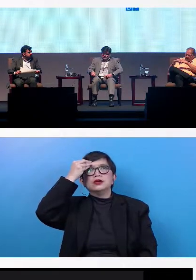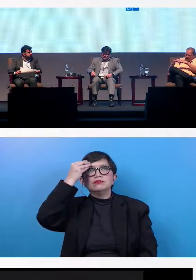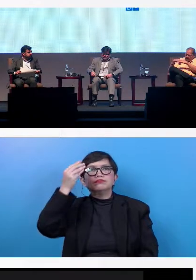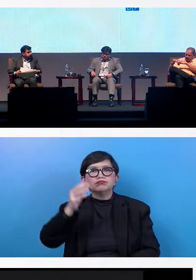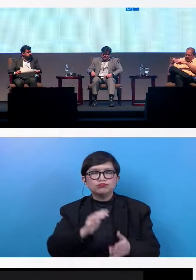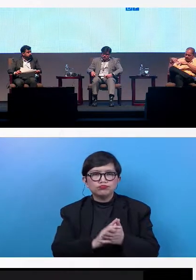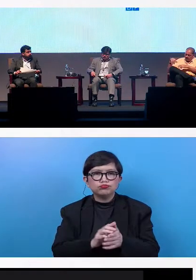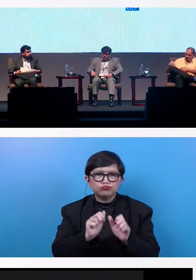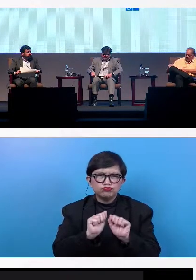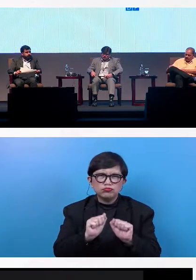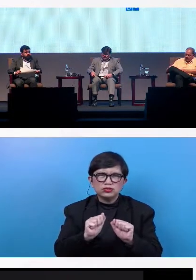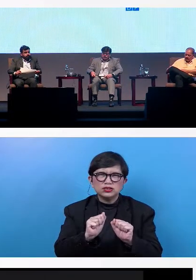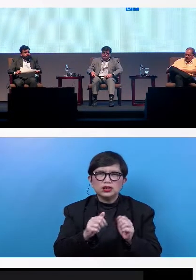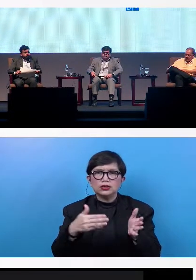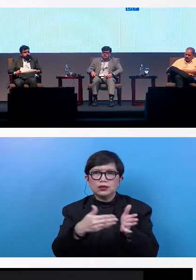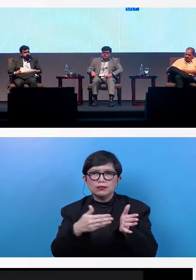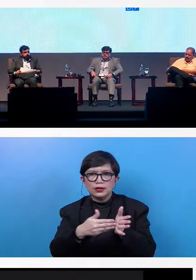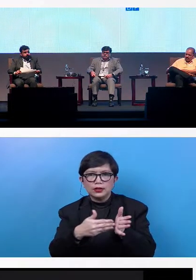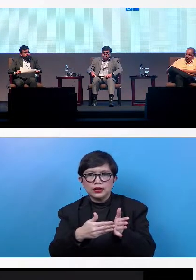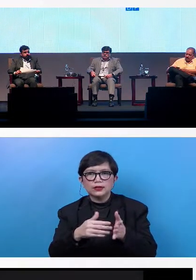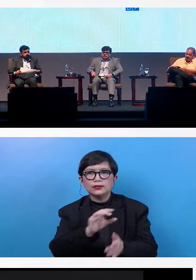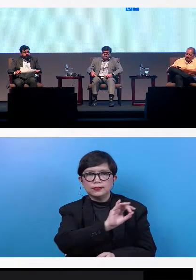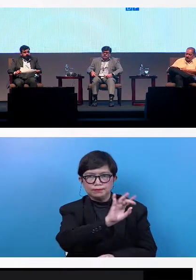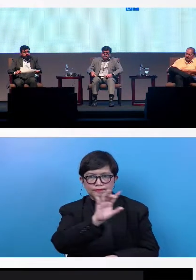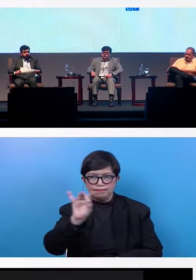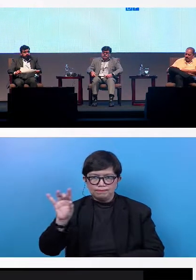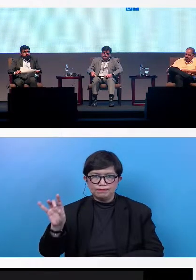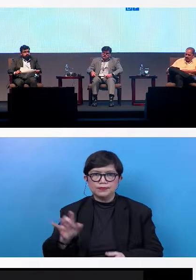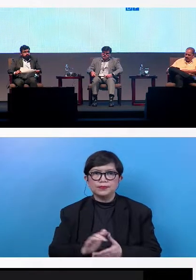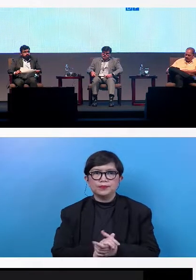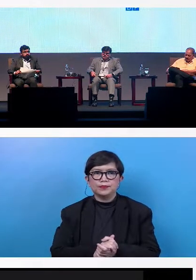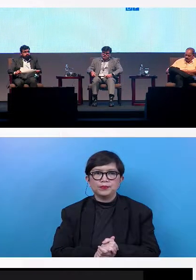Sendai multi-hazard framework, of course, the